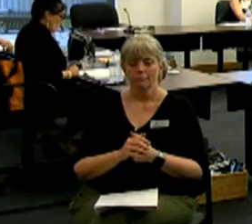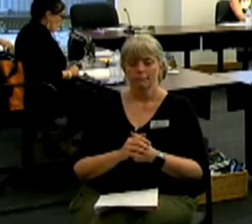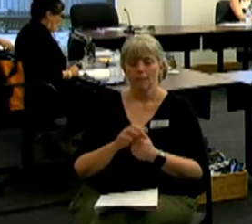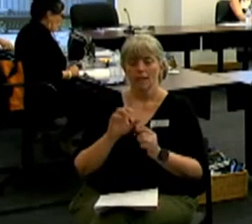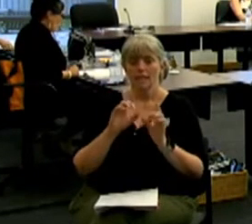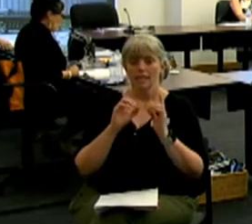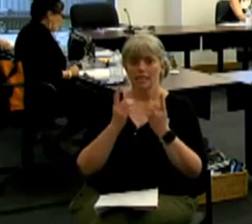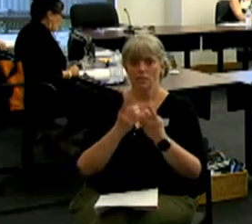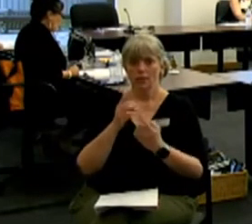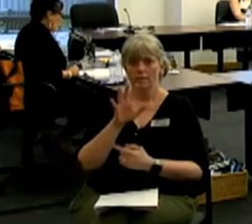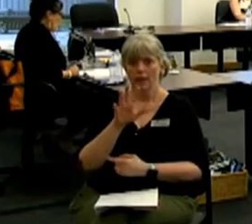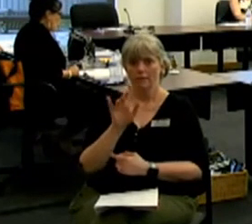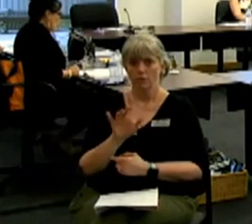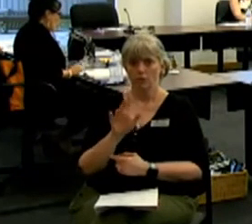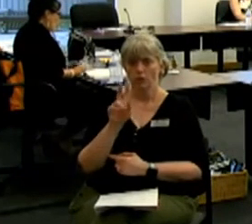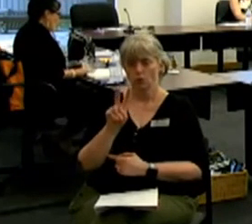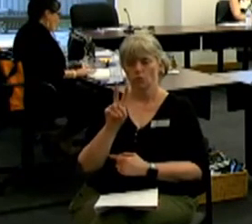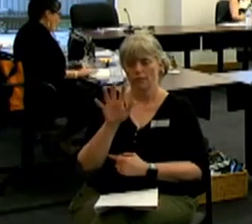District 525.